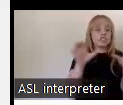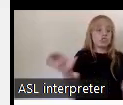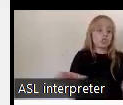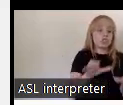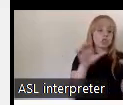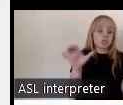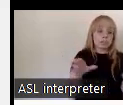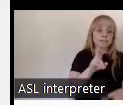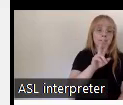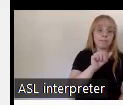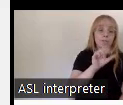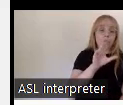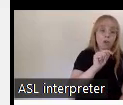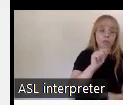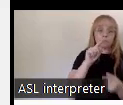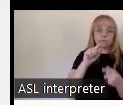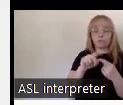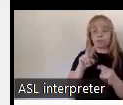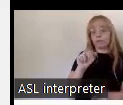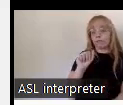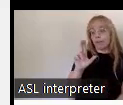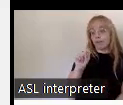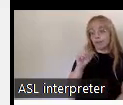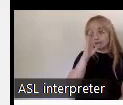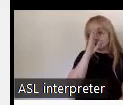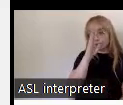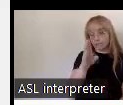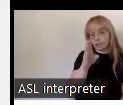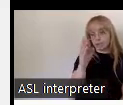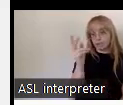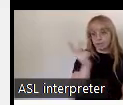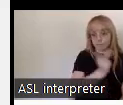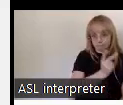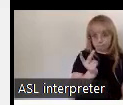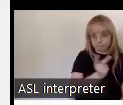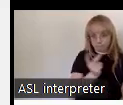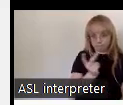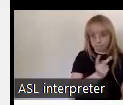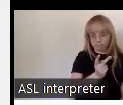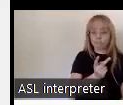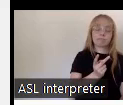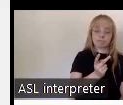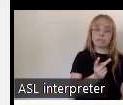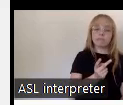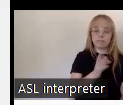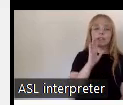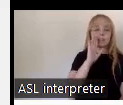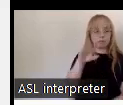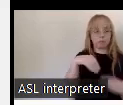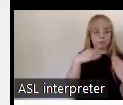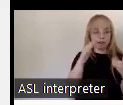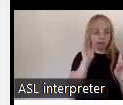vault and doing it that way. Again, they're going to get a notification that